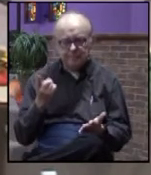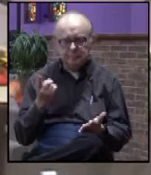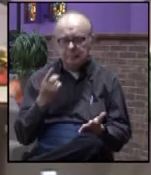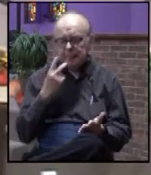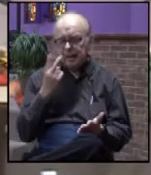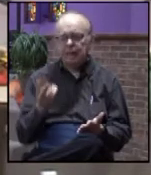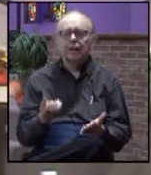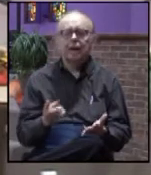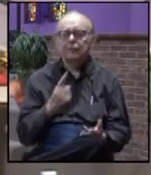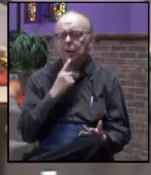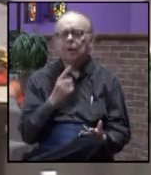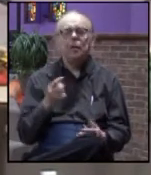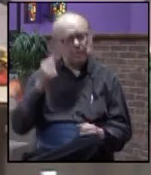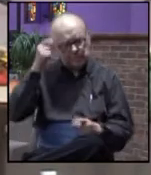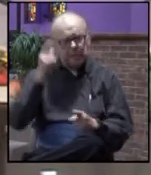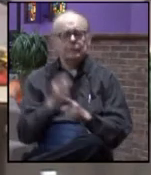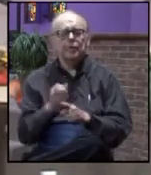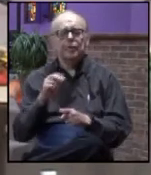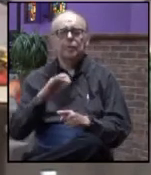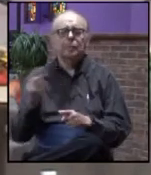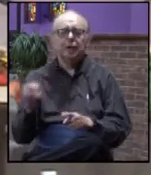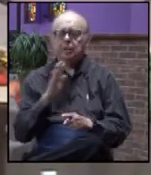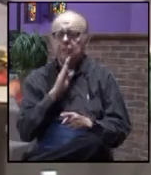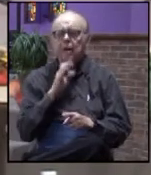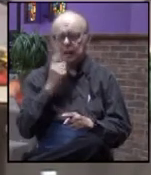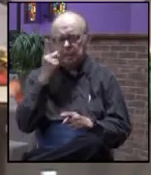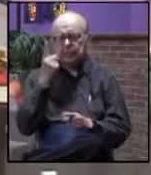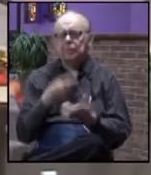Rick talking, I know what's going on.